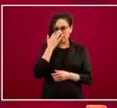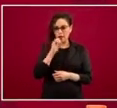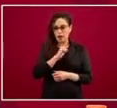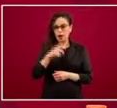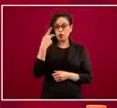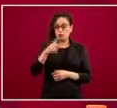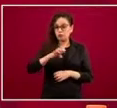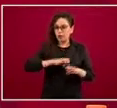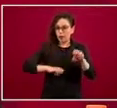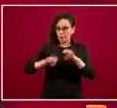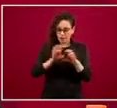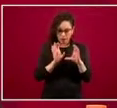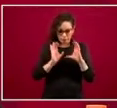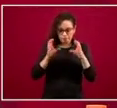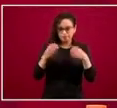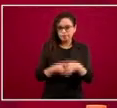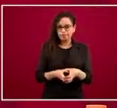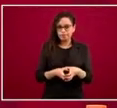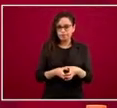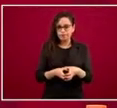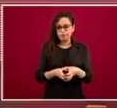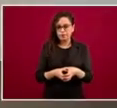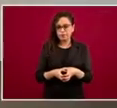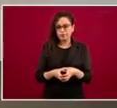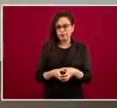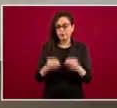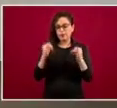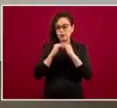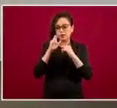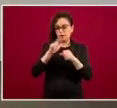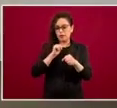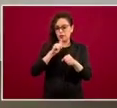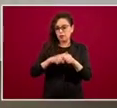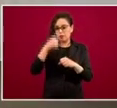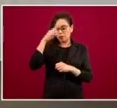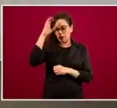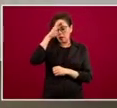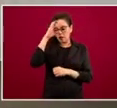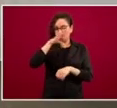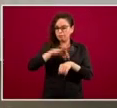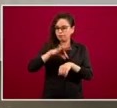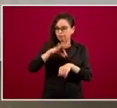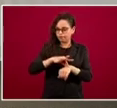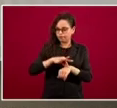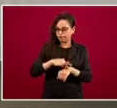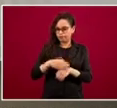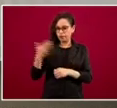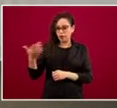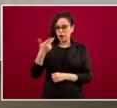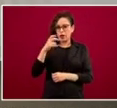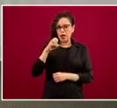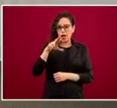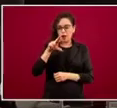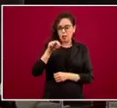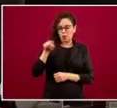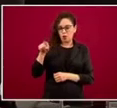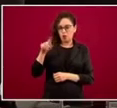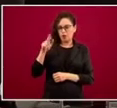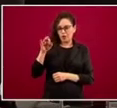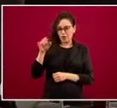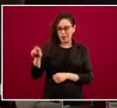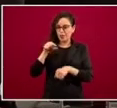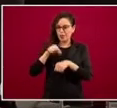and this group involves staff from the Ministry of Economics, from the National Institute